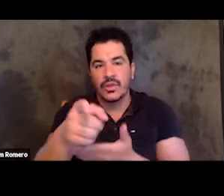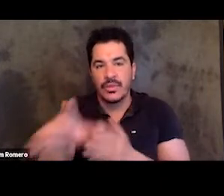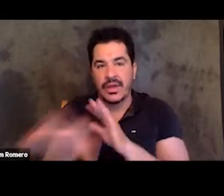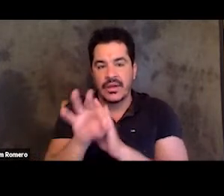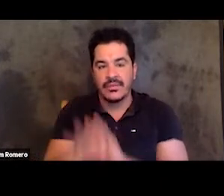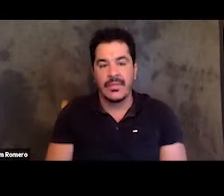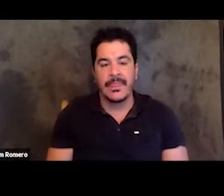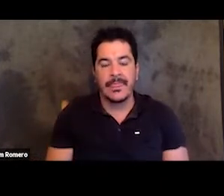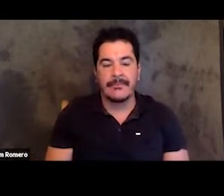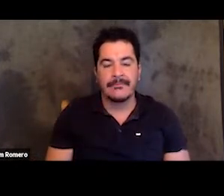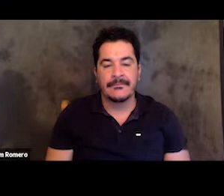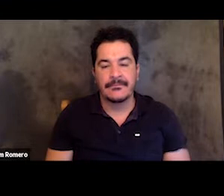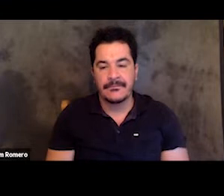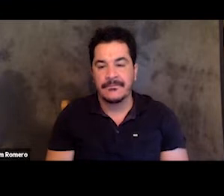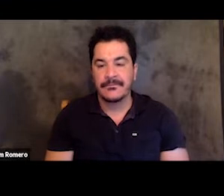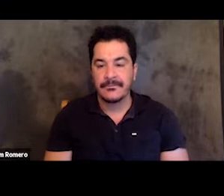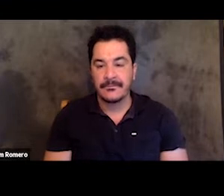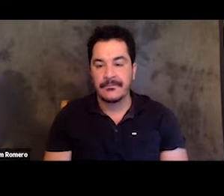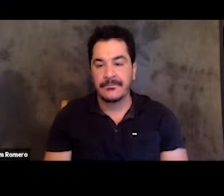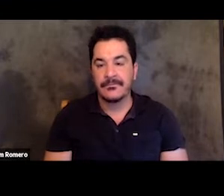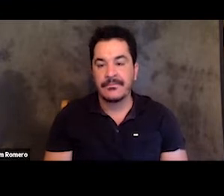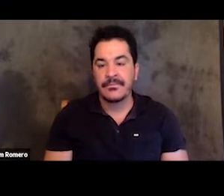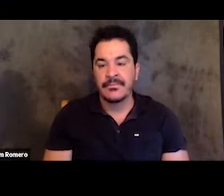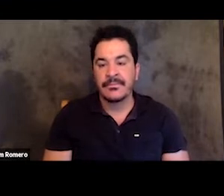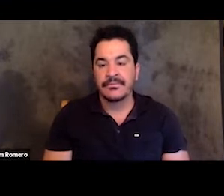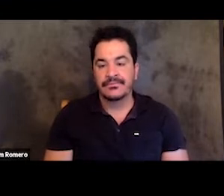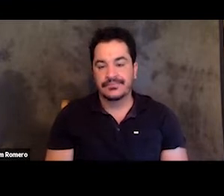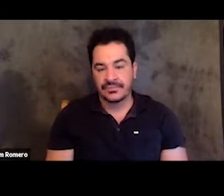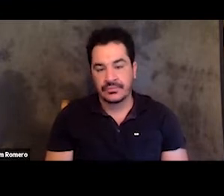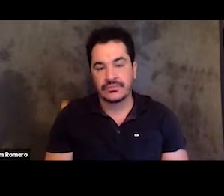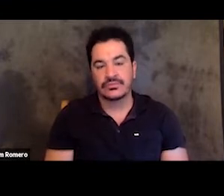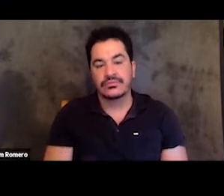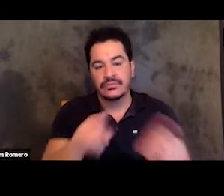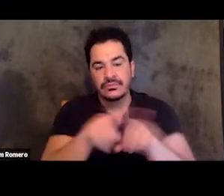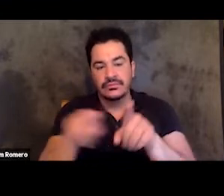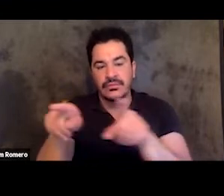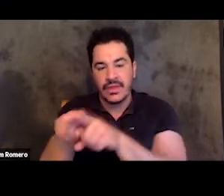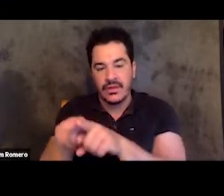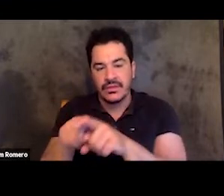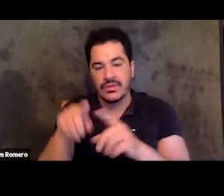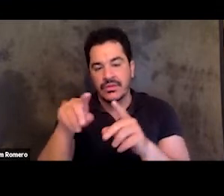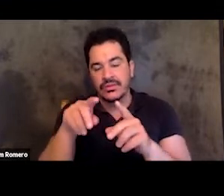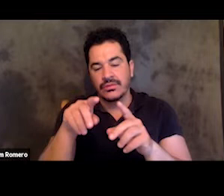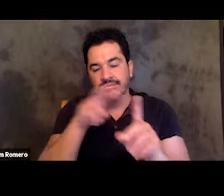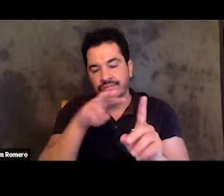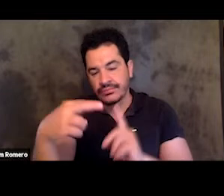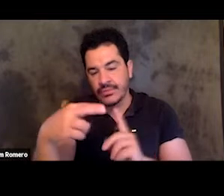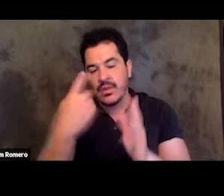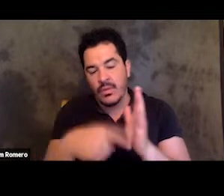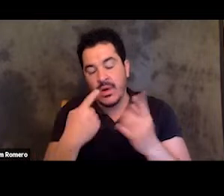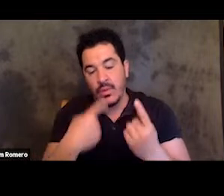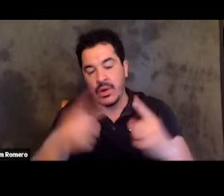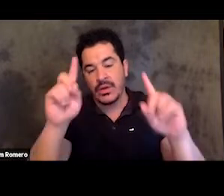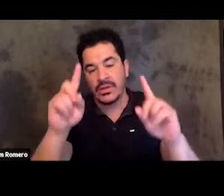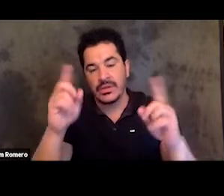It also looks at what works in MHPSS programming and recommendations based upon